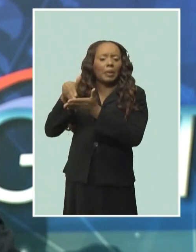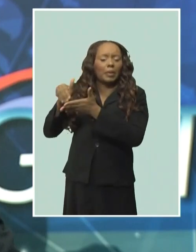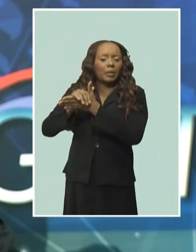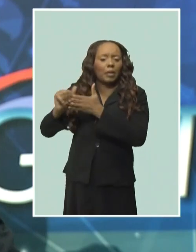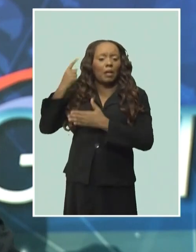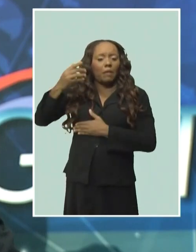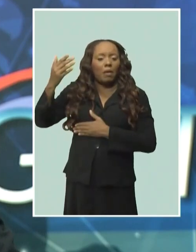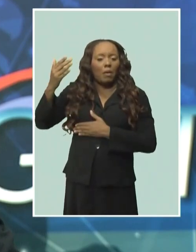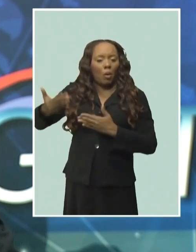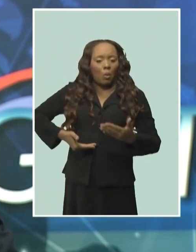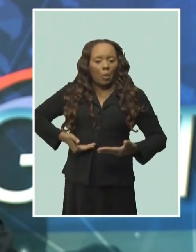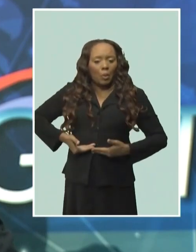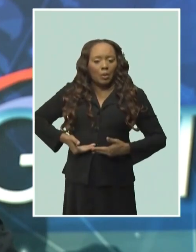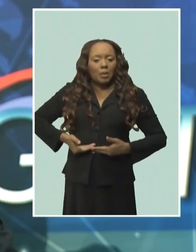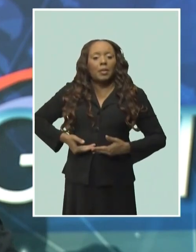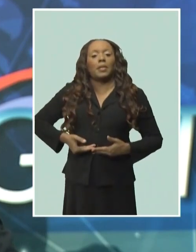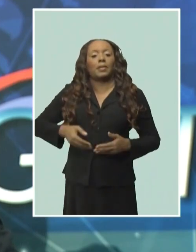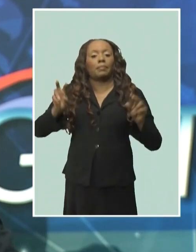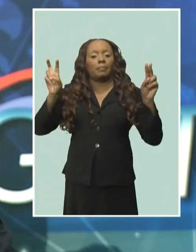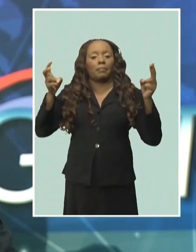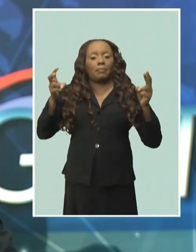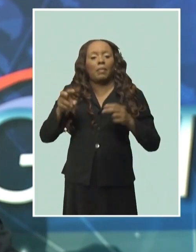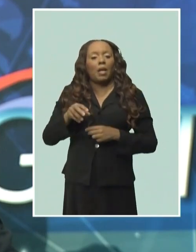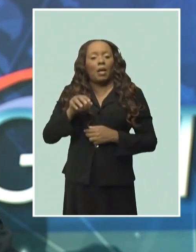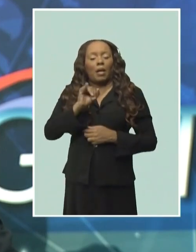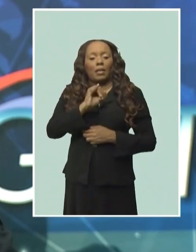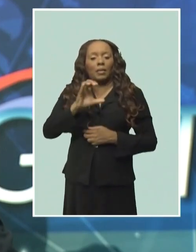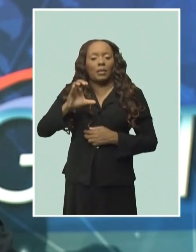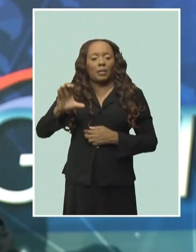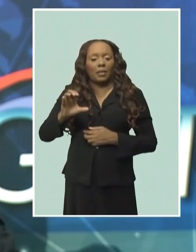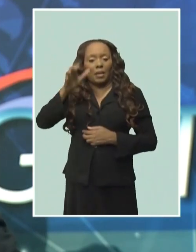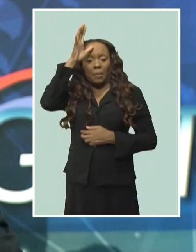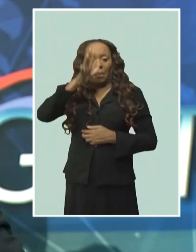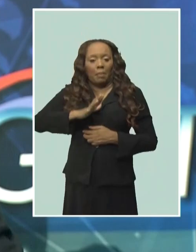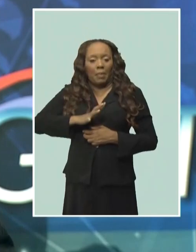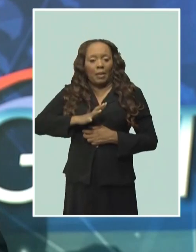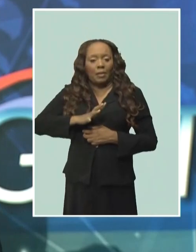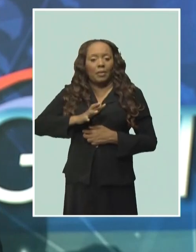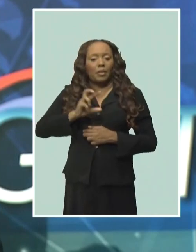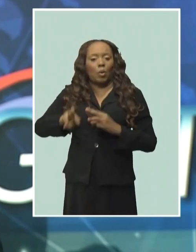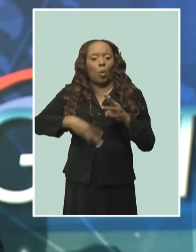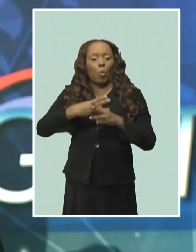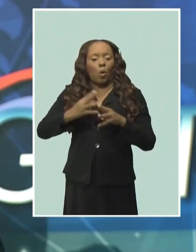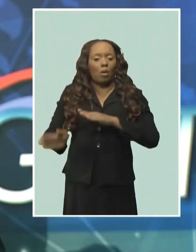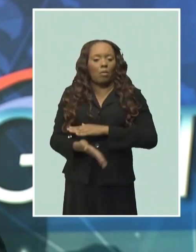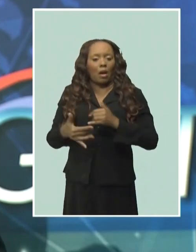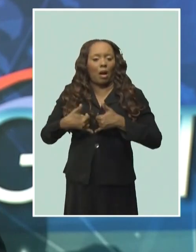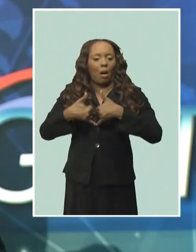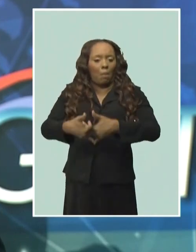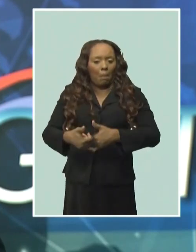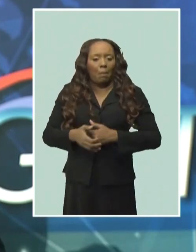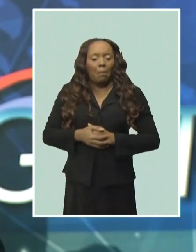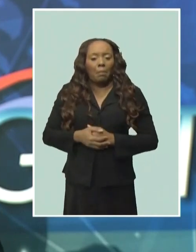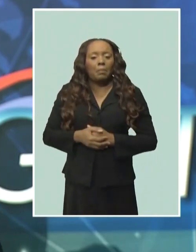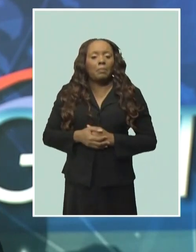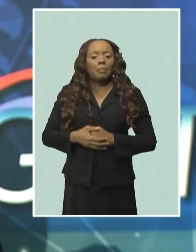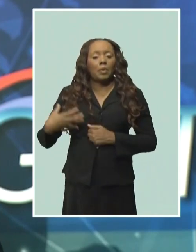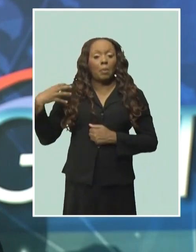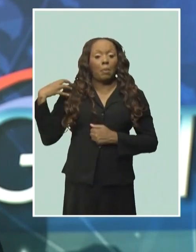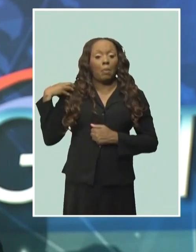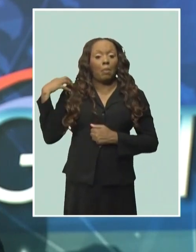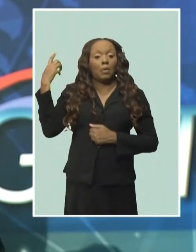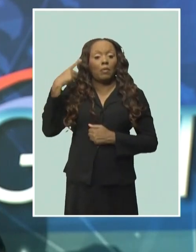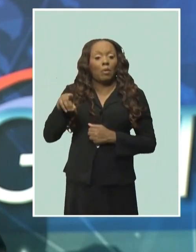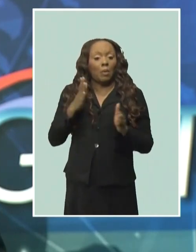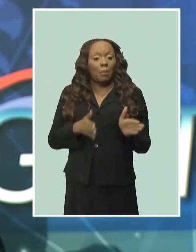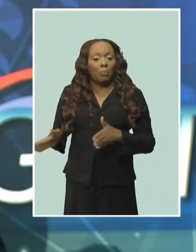of the 2024 ICC Men's T20 World Cup. The projections were shared by Chairman of the National Organizing Committee,